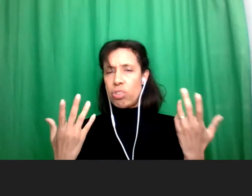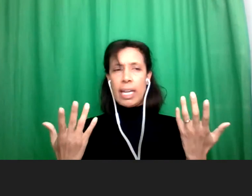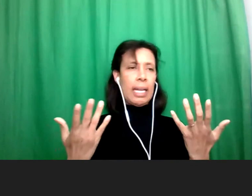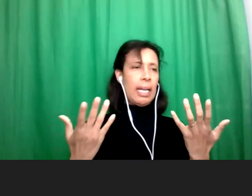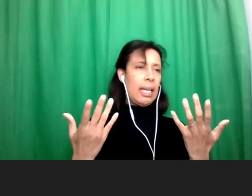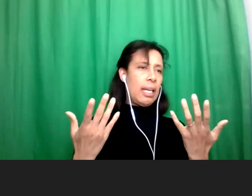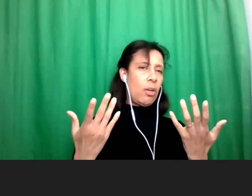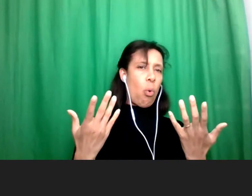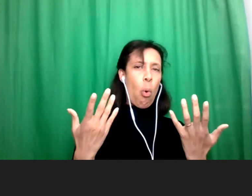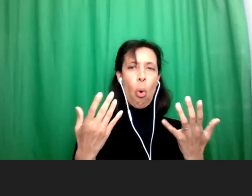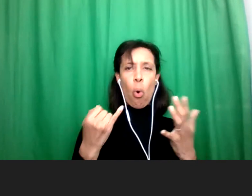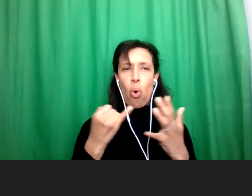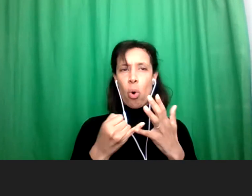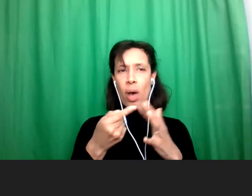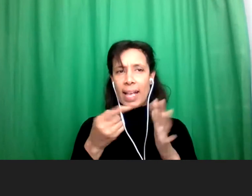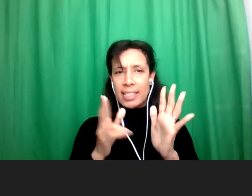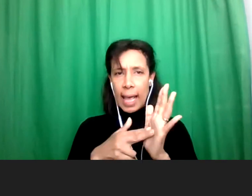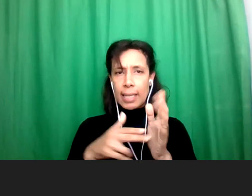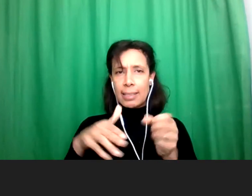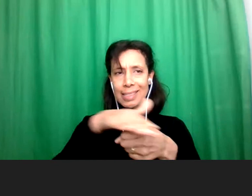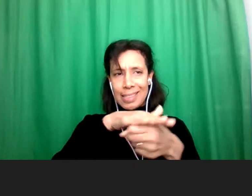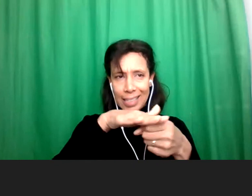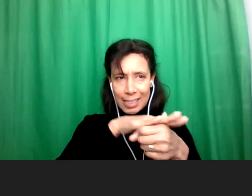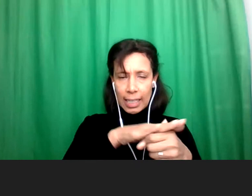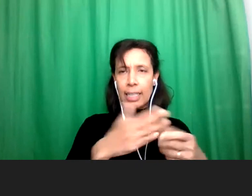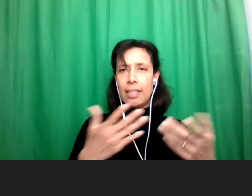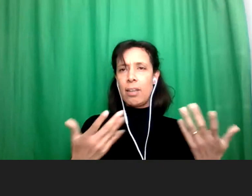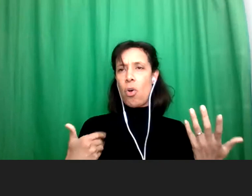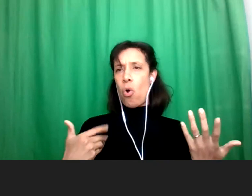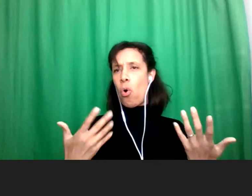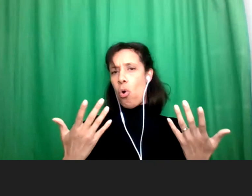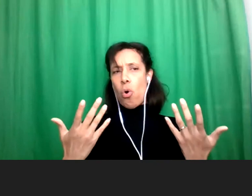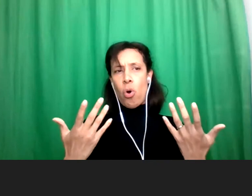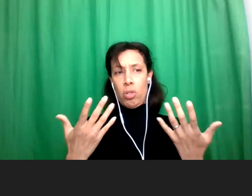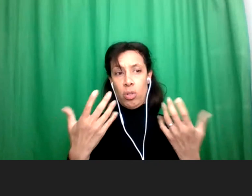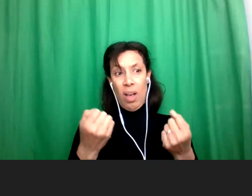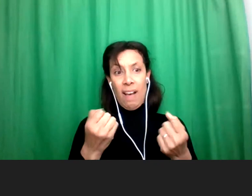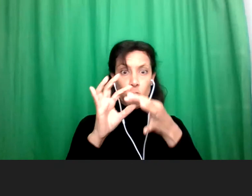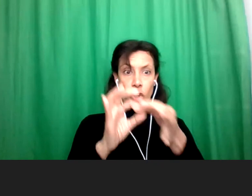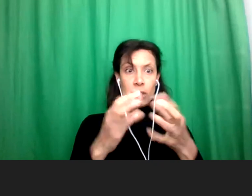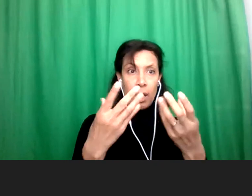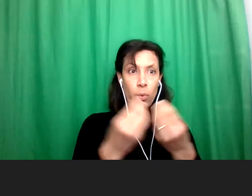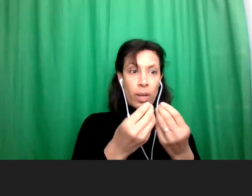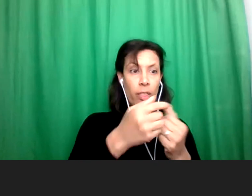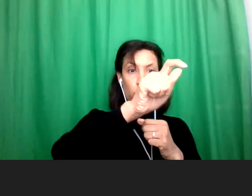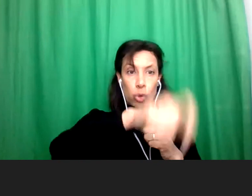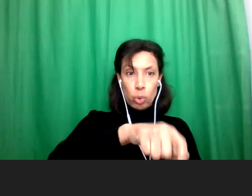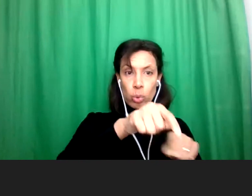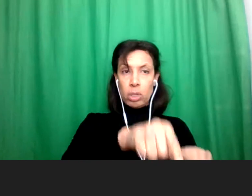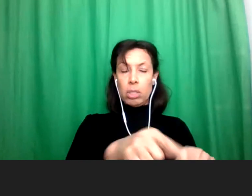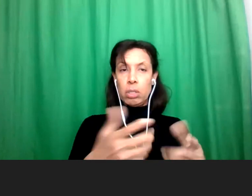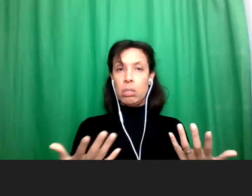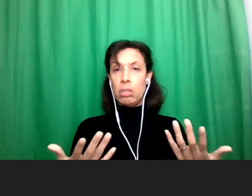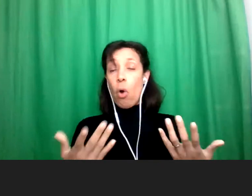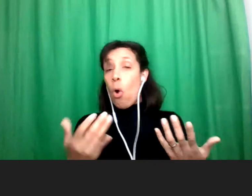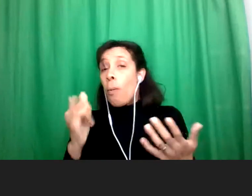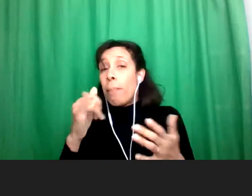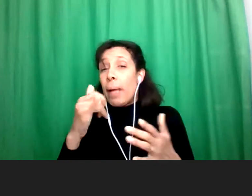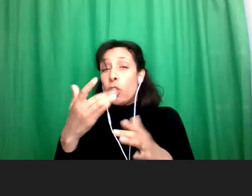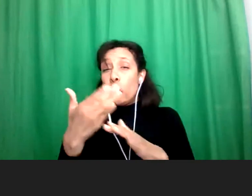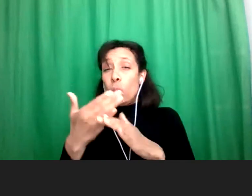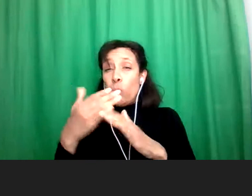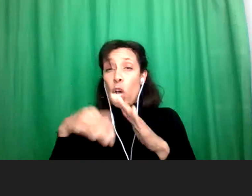needs setting, and you want to make the work of that pupil the focus for your assignment, that's fine. So, and it might be that you work in an